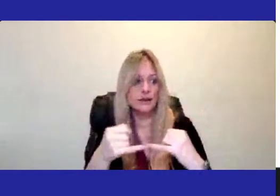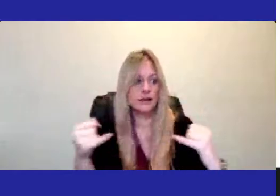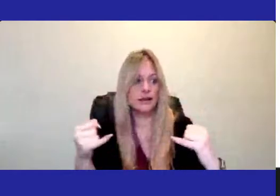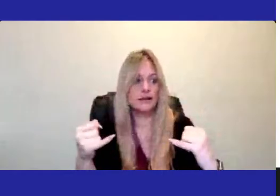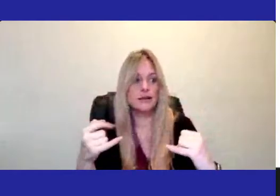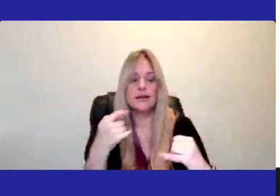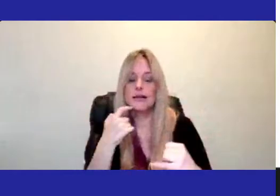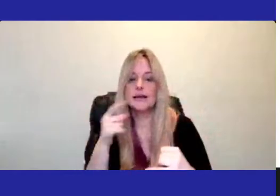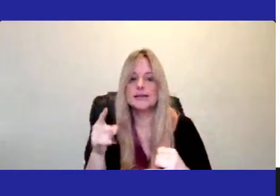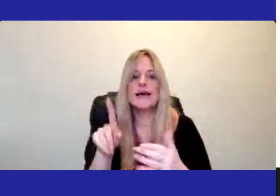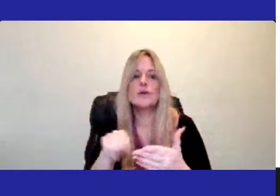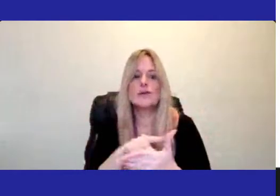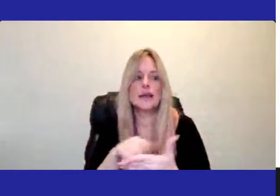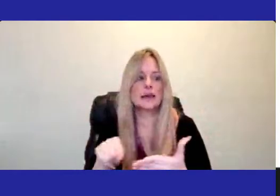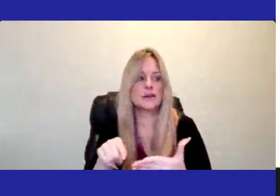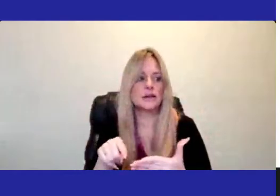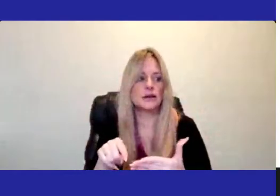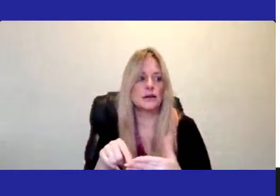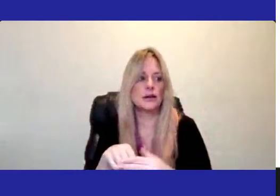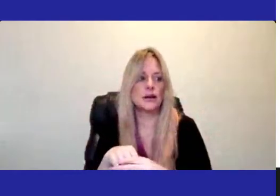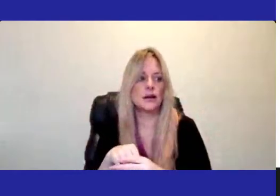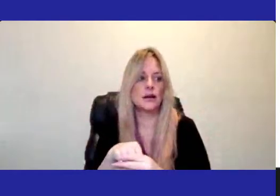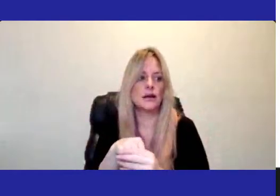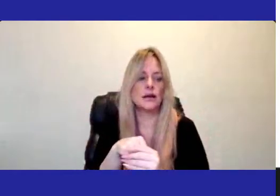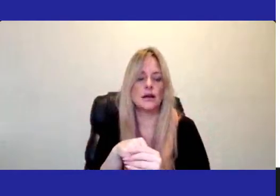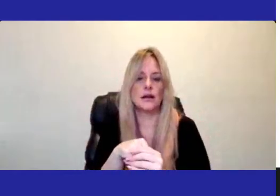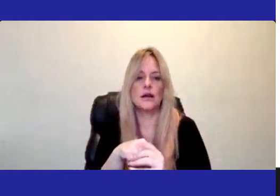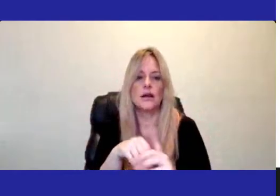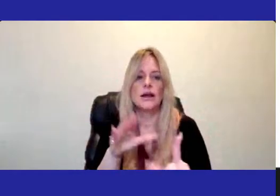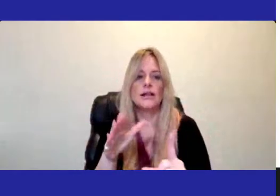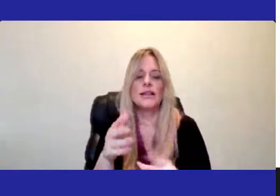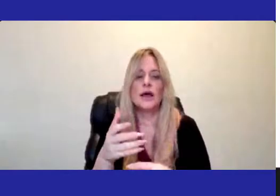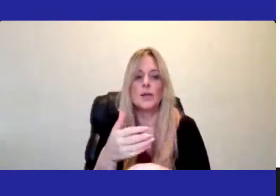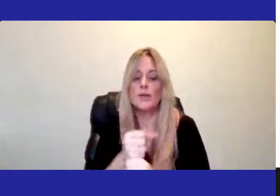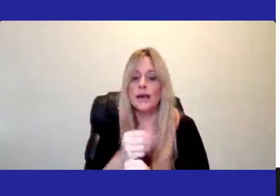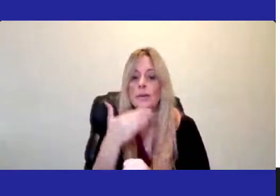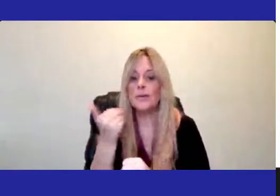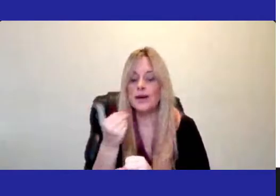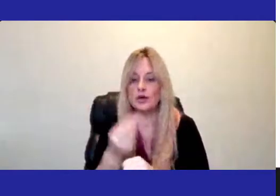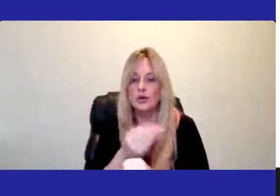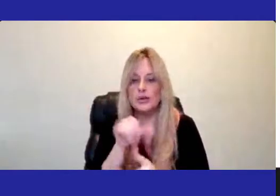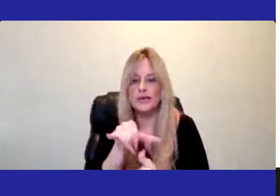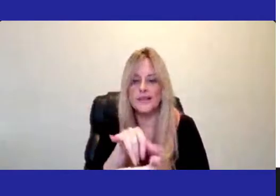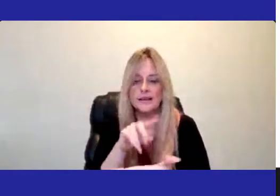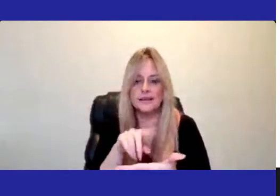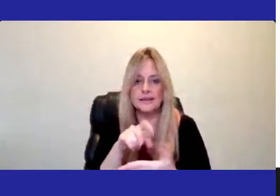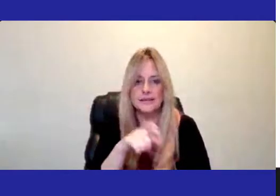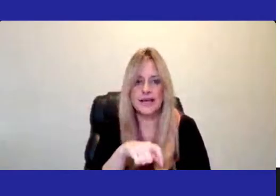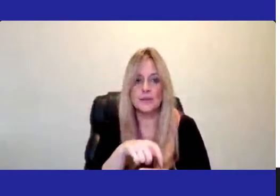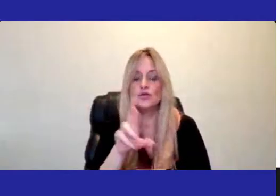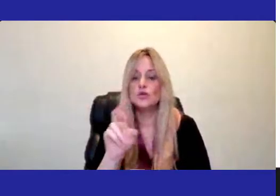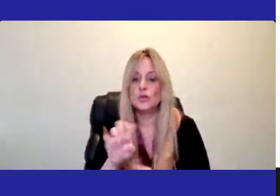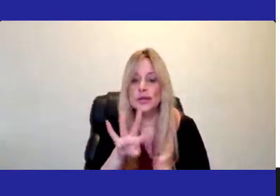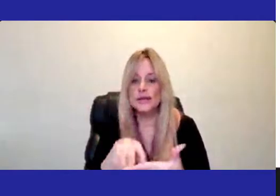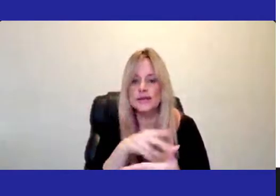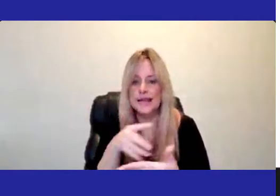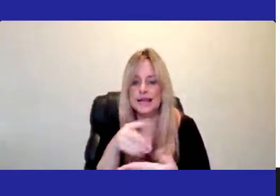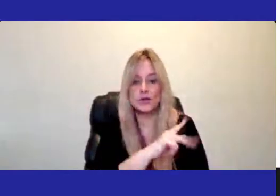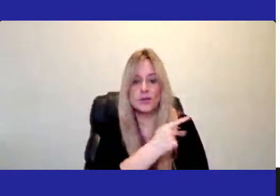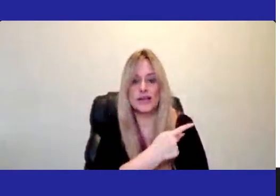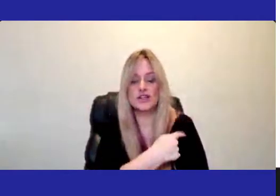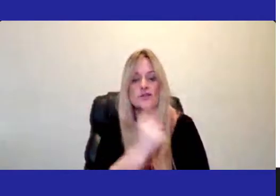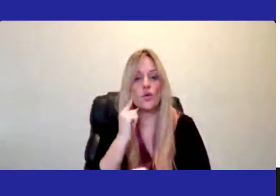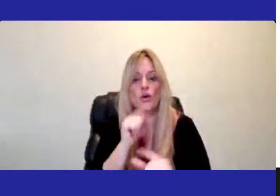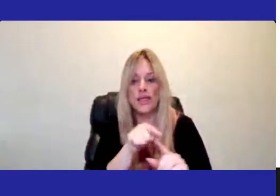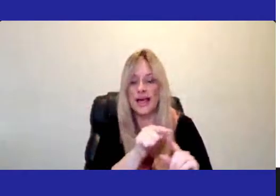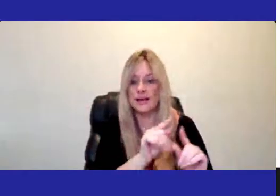was canceled. That allowed us to make better use of that time, to reschedule another patient for that slot, or just let the